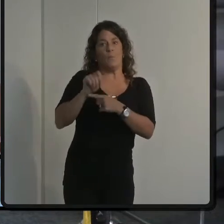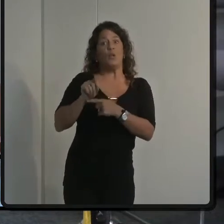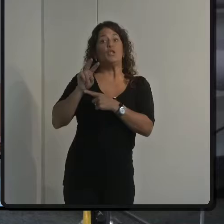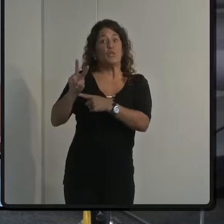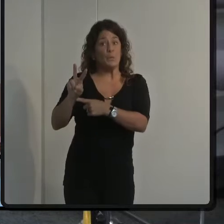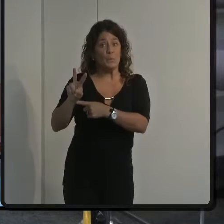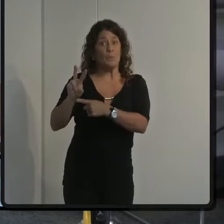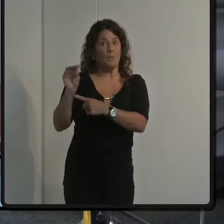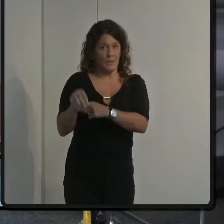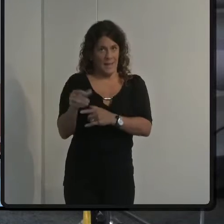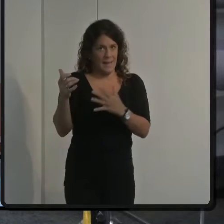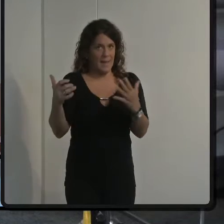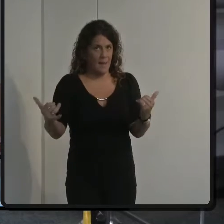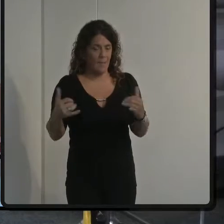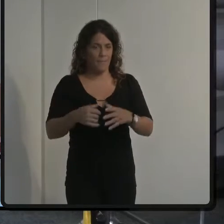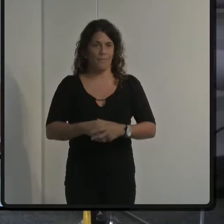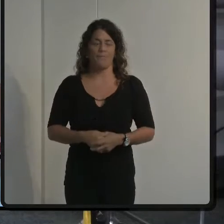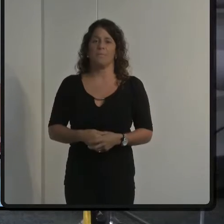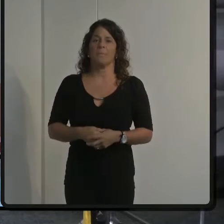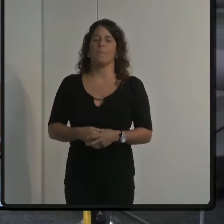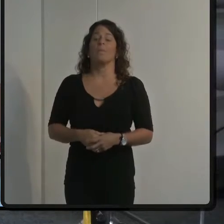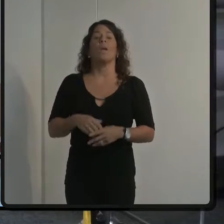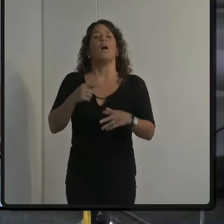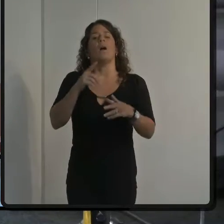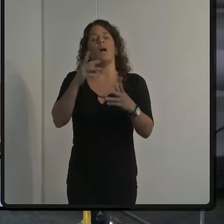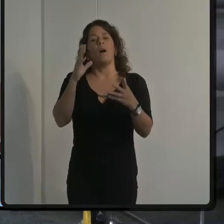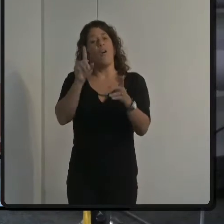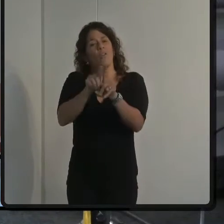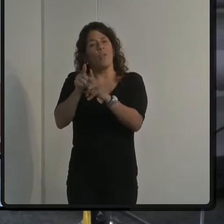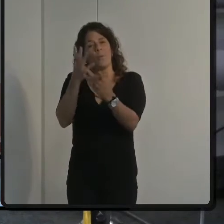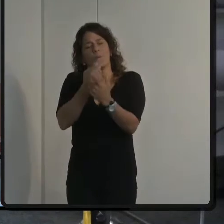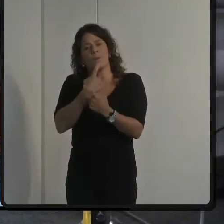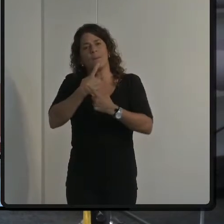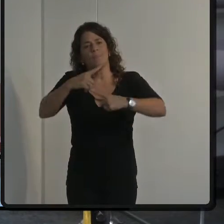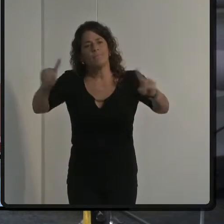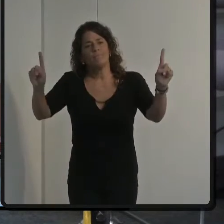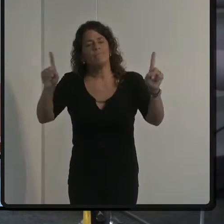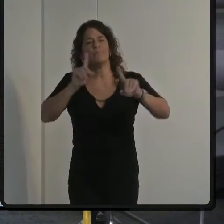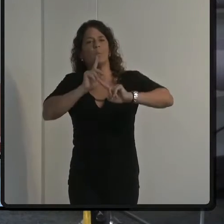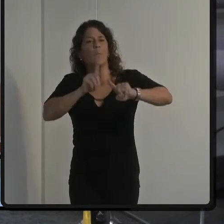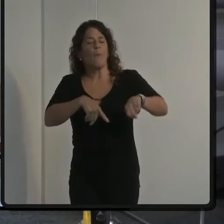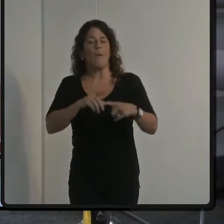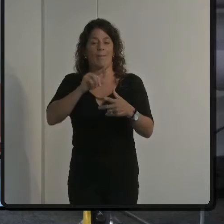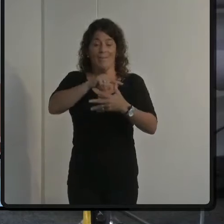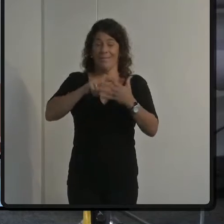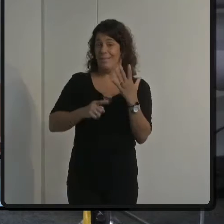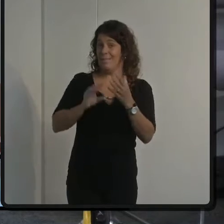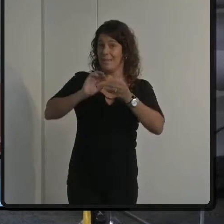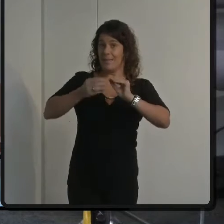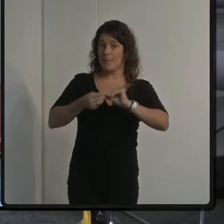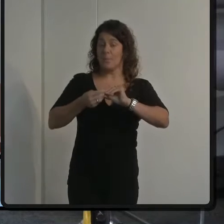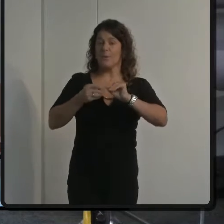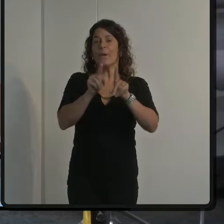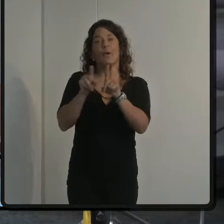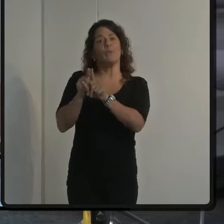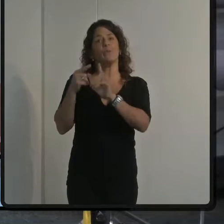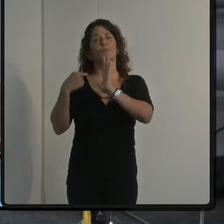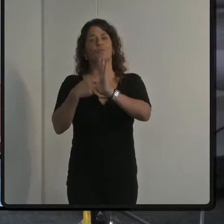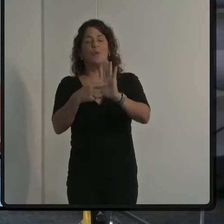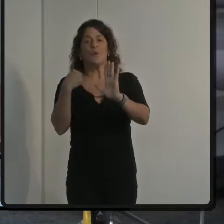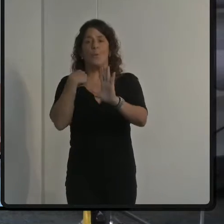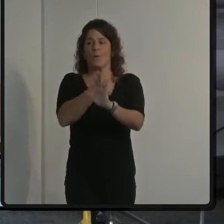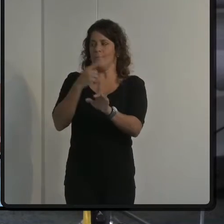7.2%. I'm very pleased to report that these numbers recently show that we have been trending